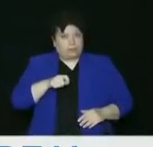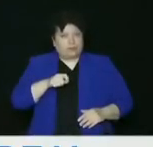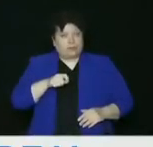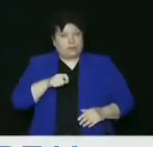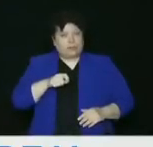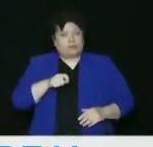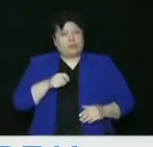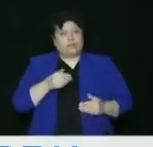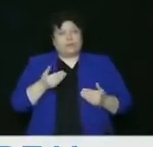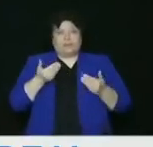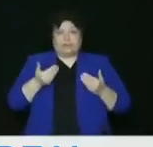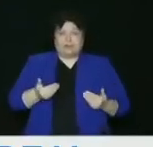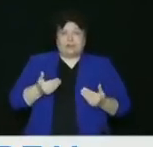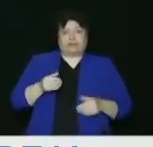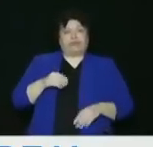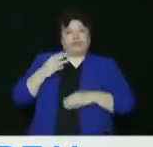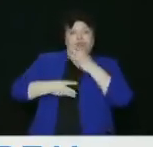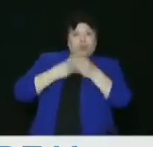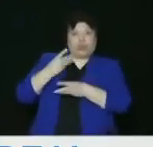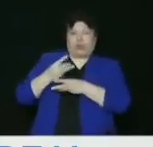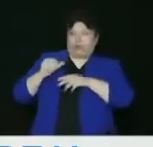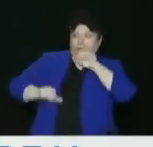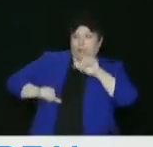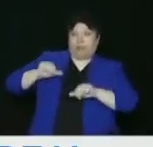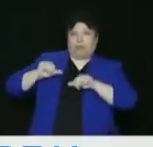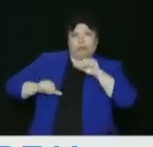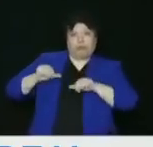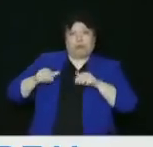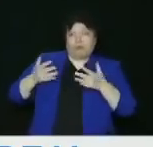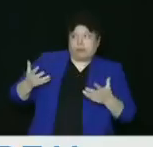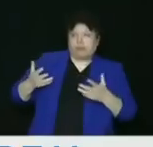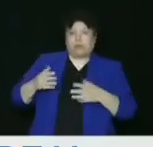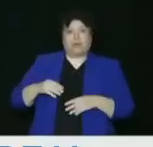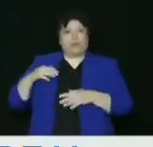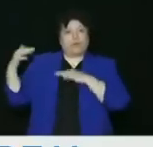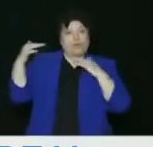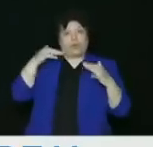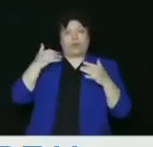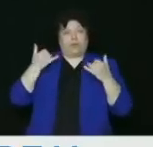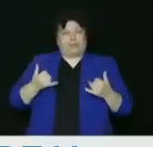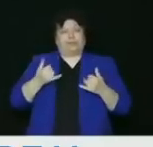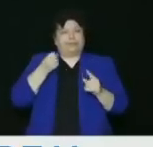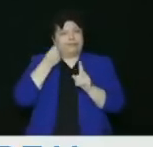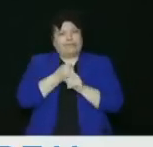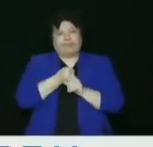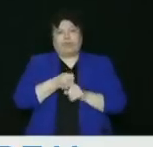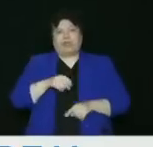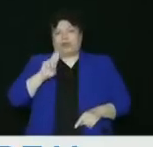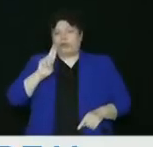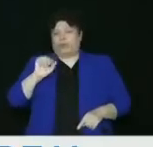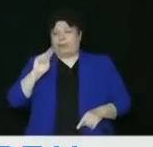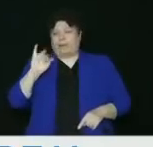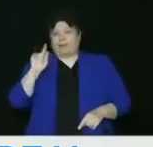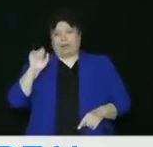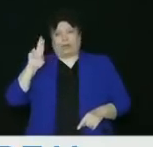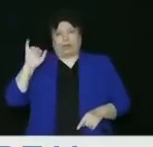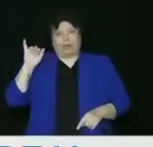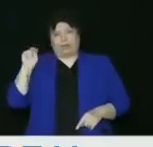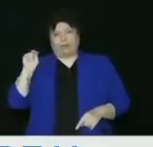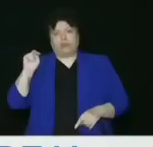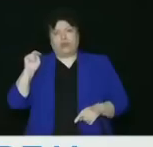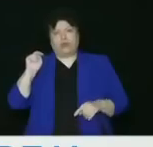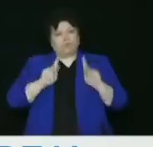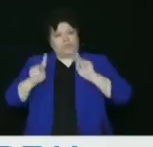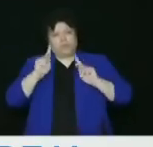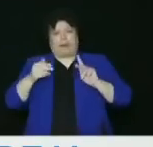leaves us with great uncertainty. This devastating war has created a major humanitarian crisis in Europe, and it has